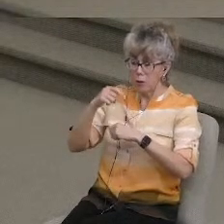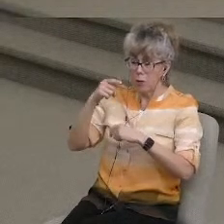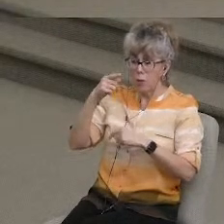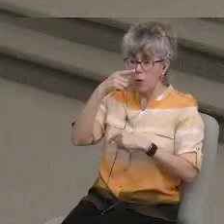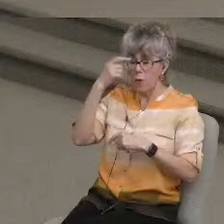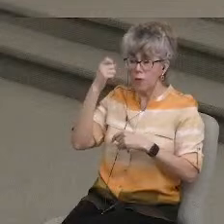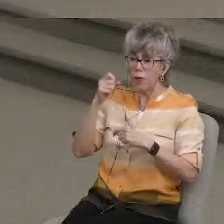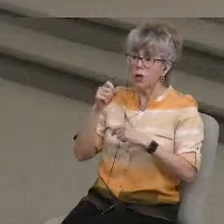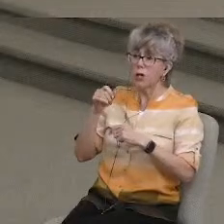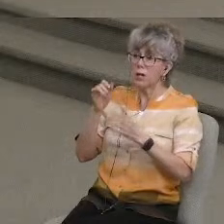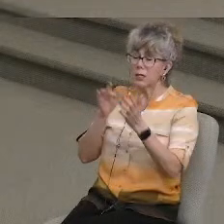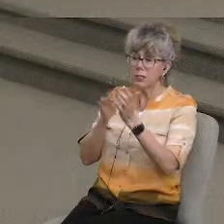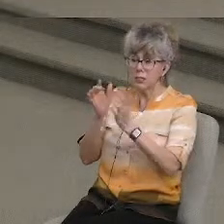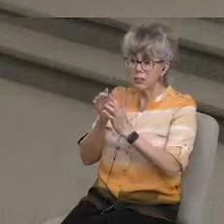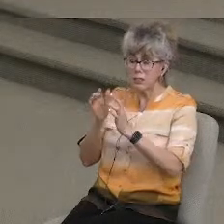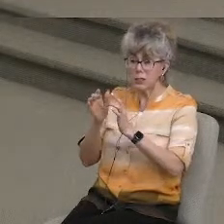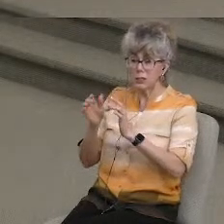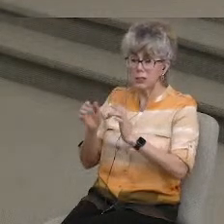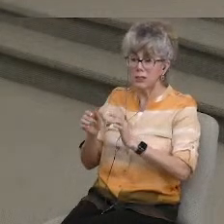He didn't.